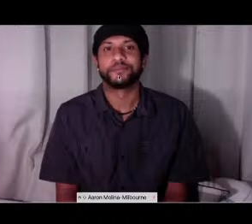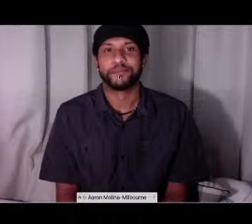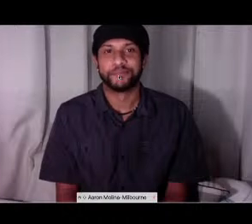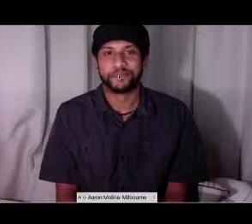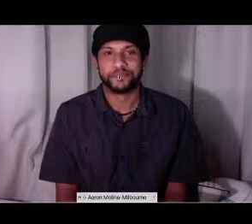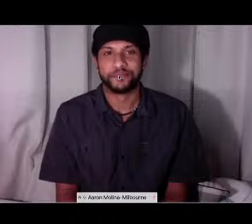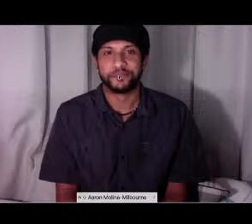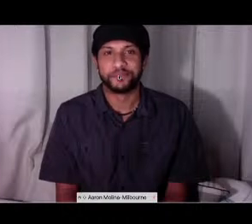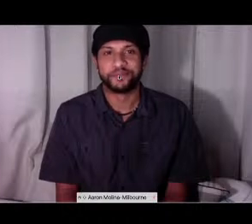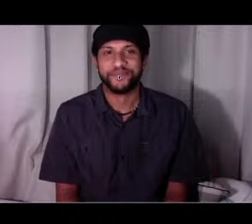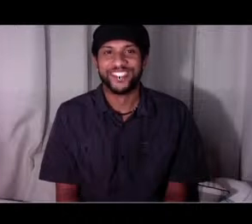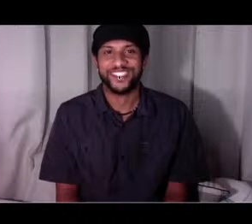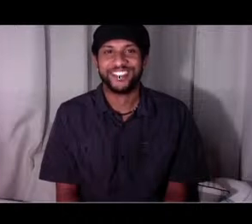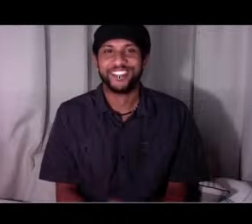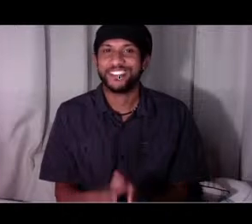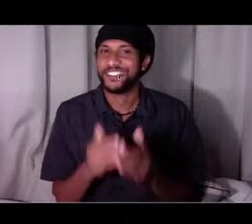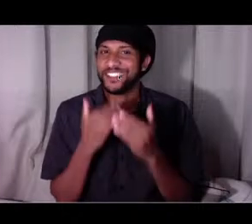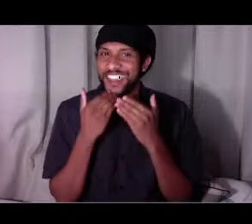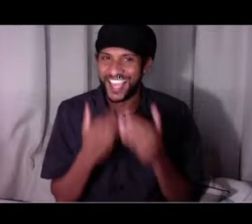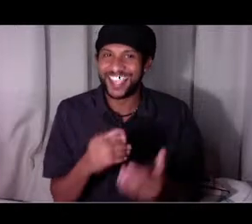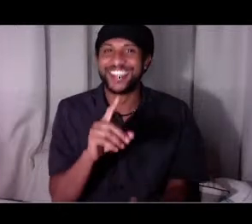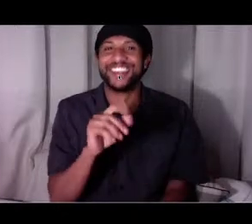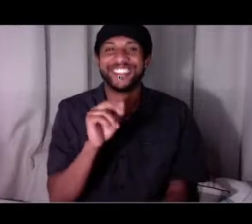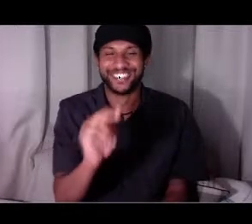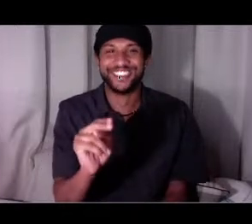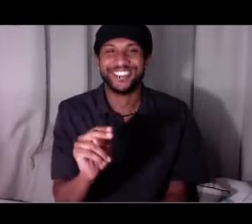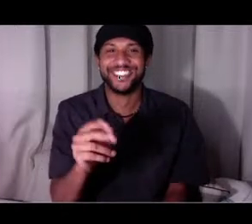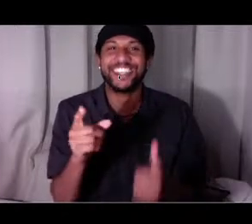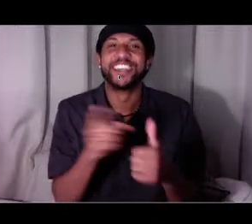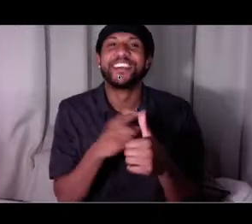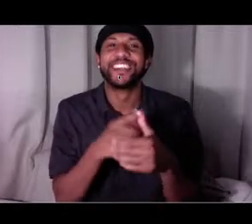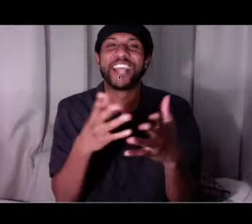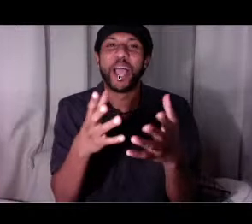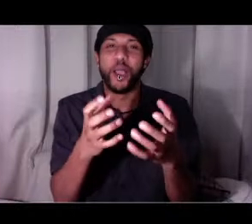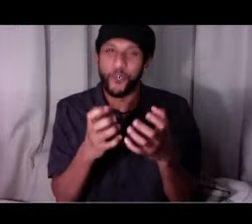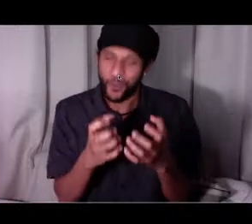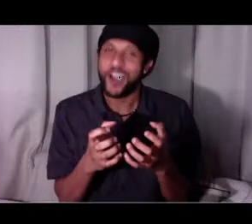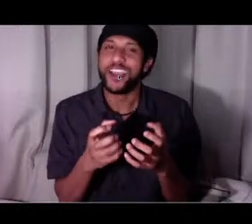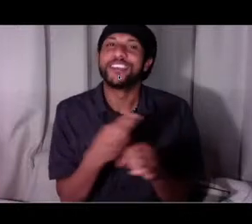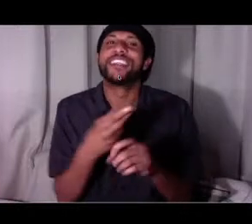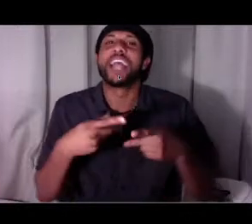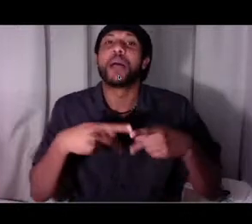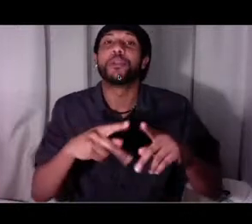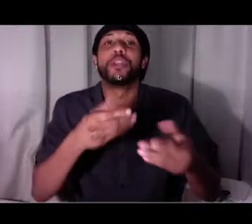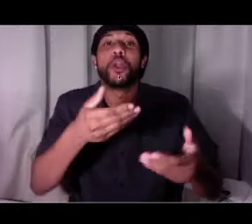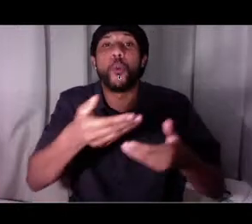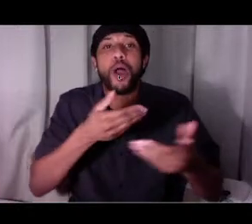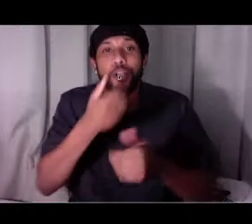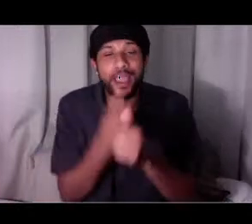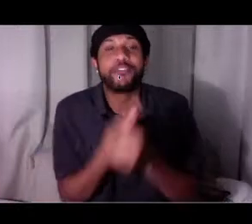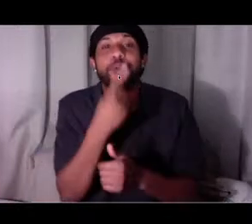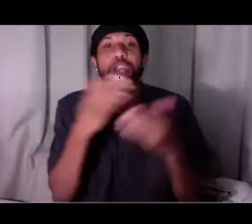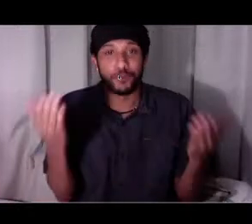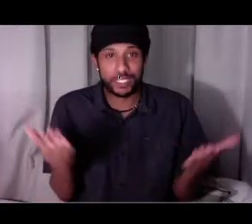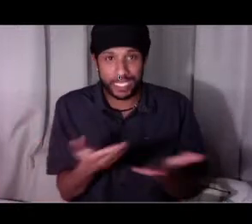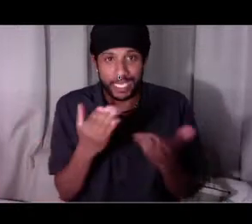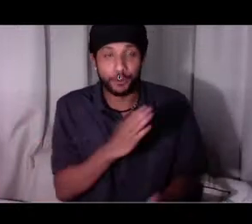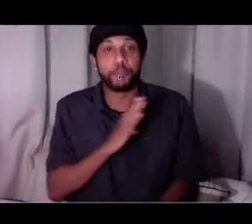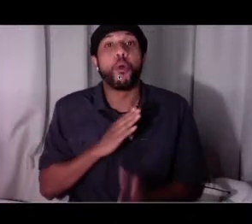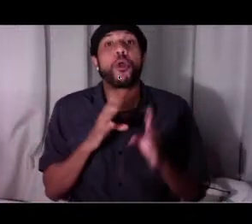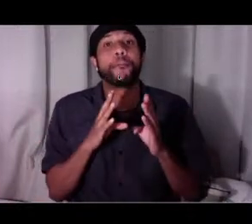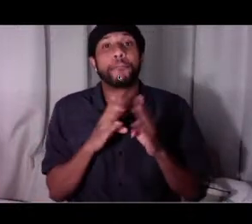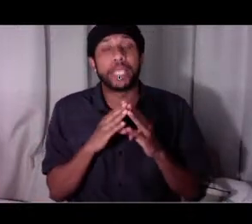iar thank you Dan uh first of all I want to take this opportunity to welcome everyone who's here at the board